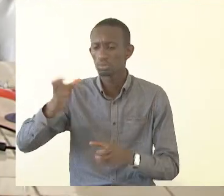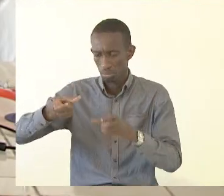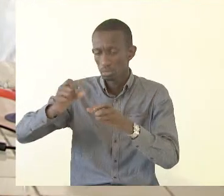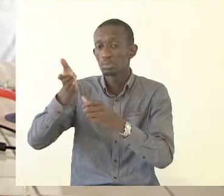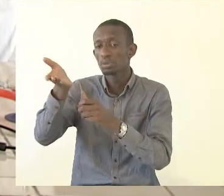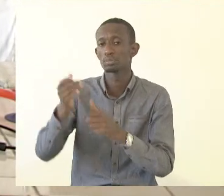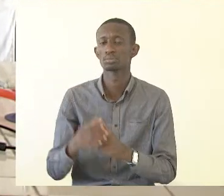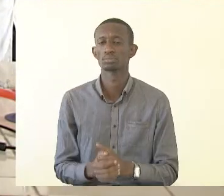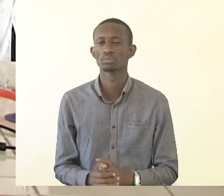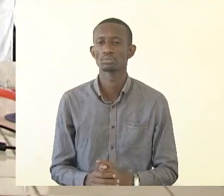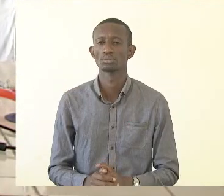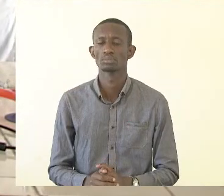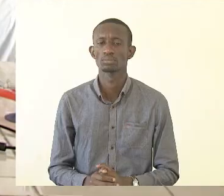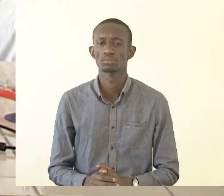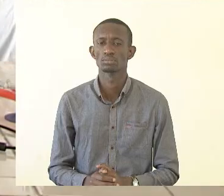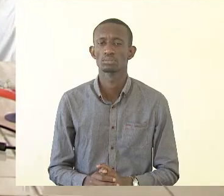is